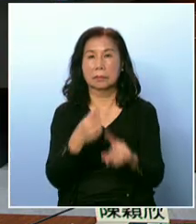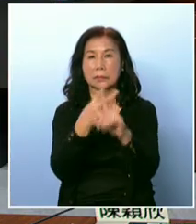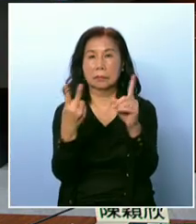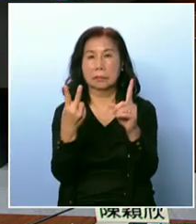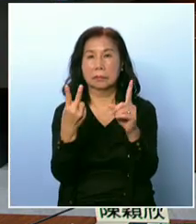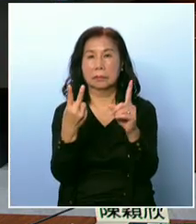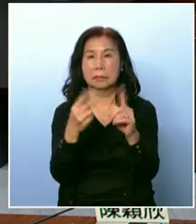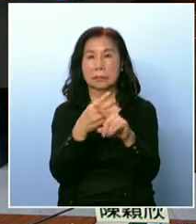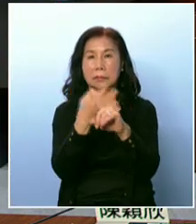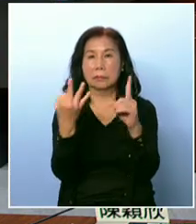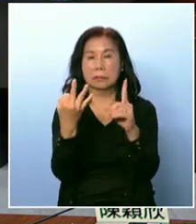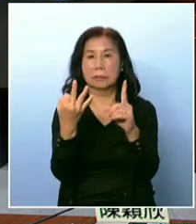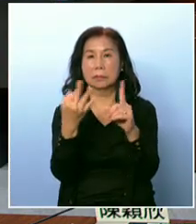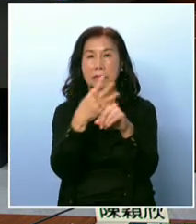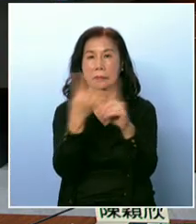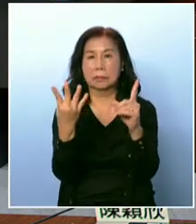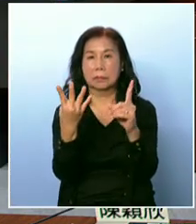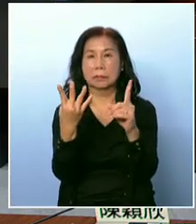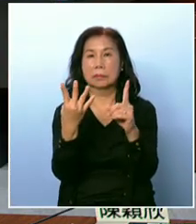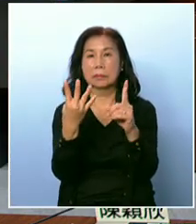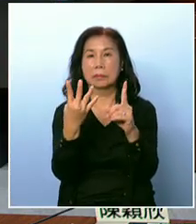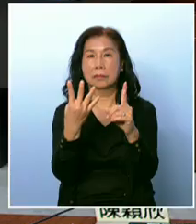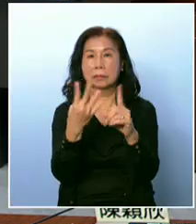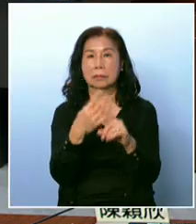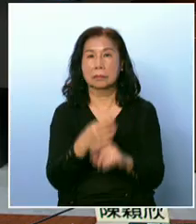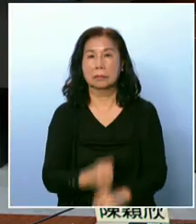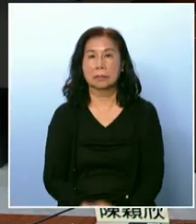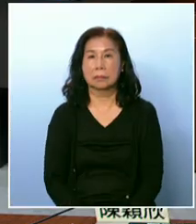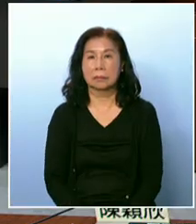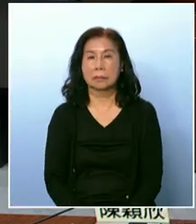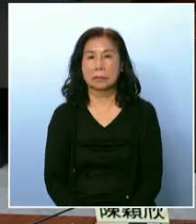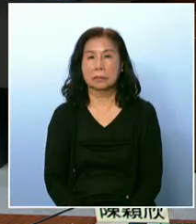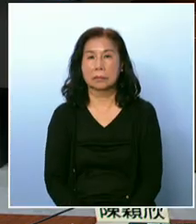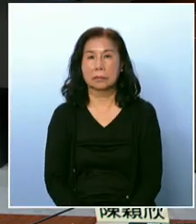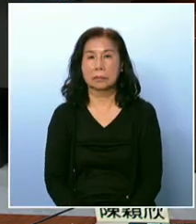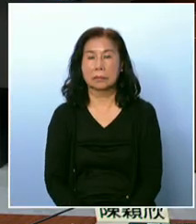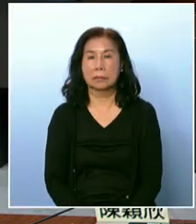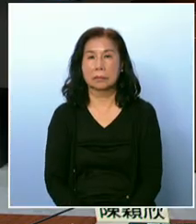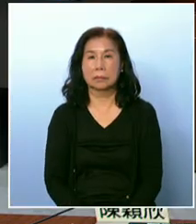11, 12, 13, 14,